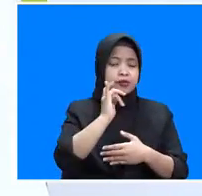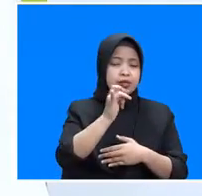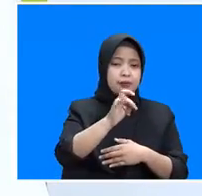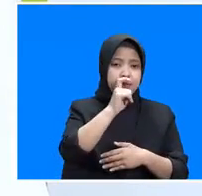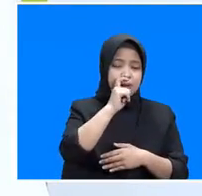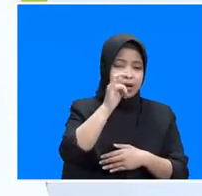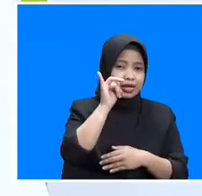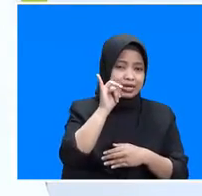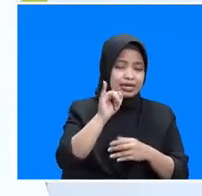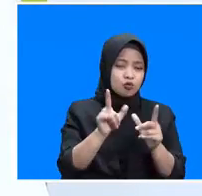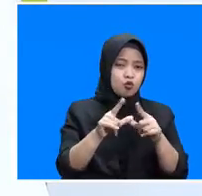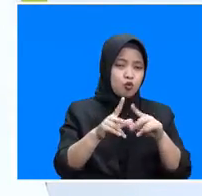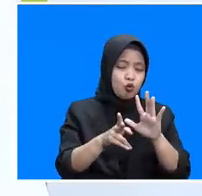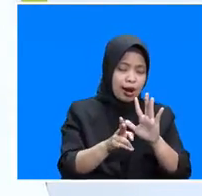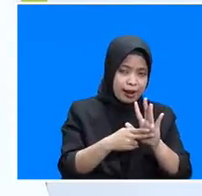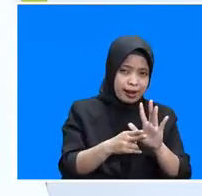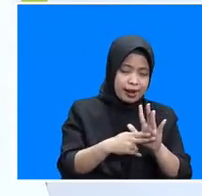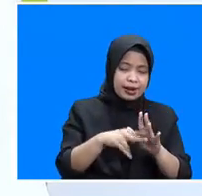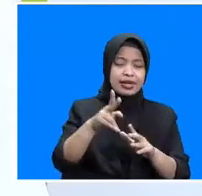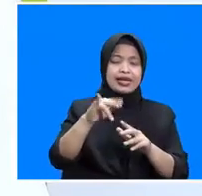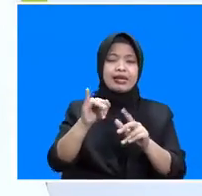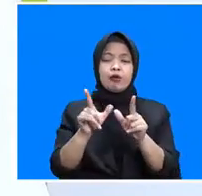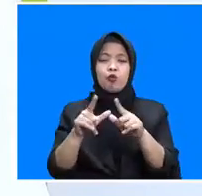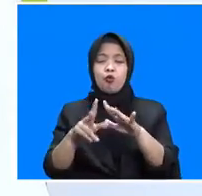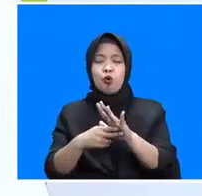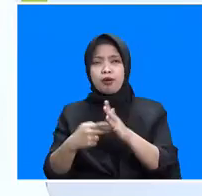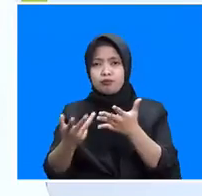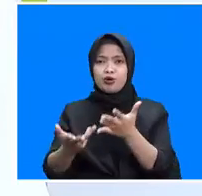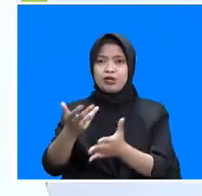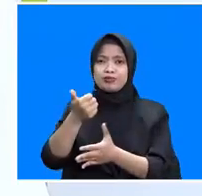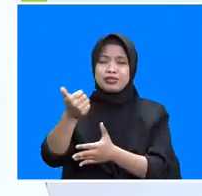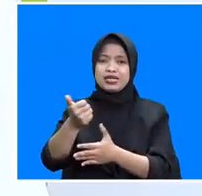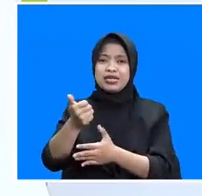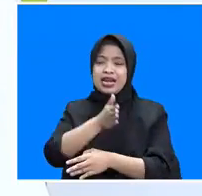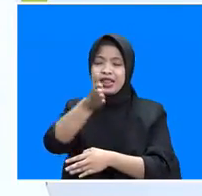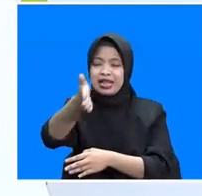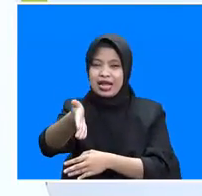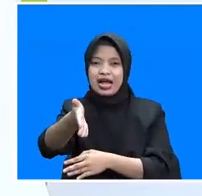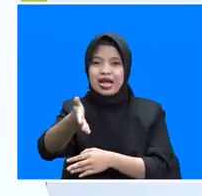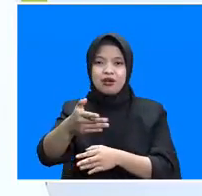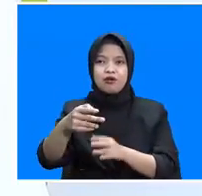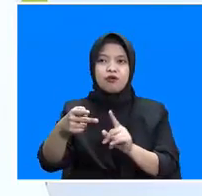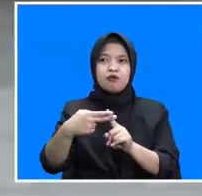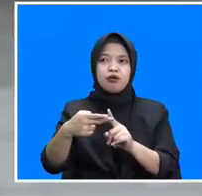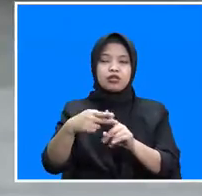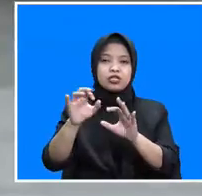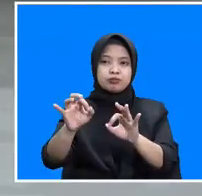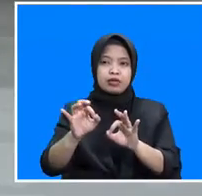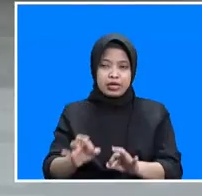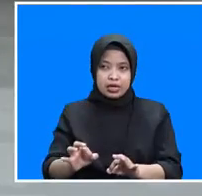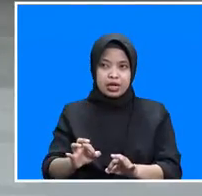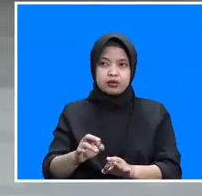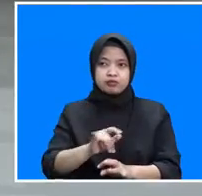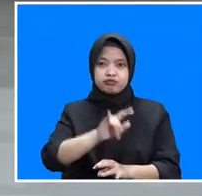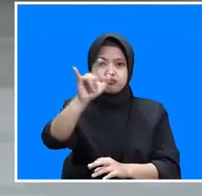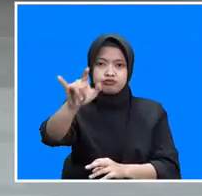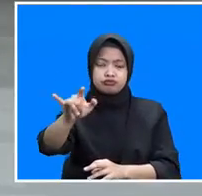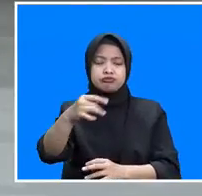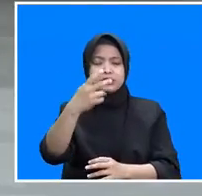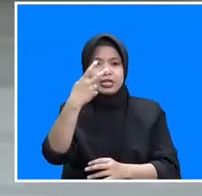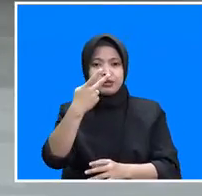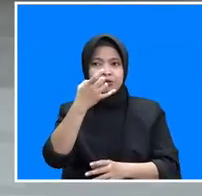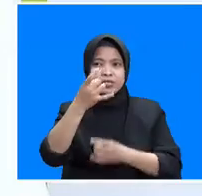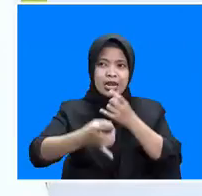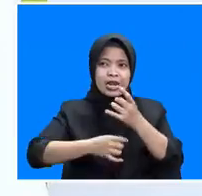come to Australia to visit perhaps our faculties of education in terms of how they deliver initial teacher education, you know, to our bright